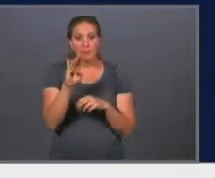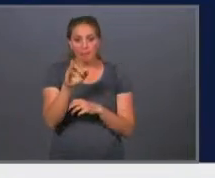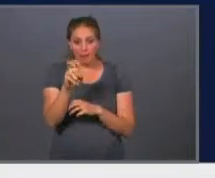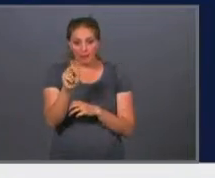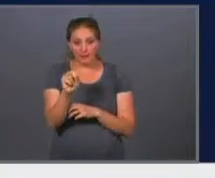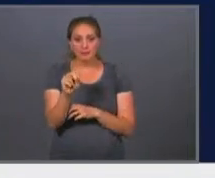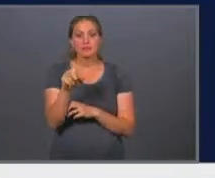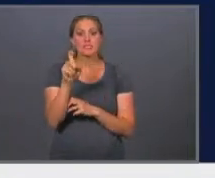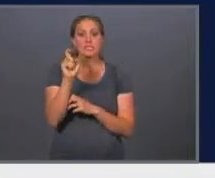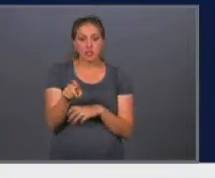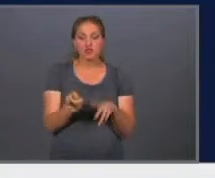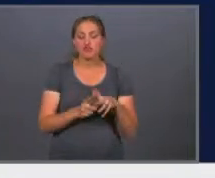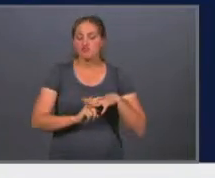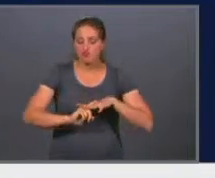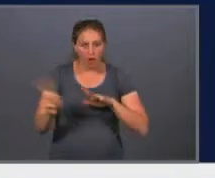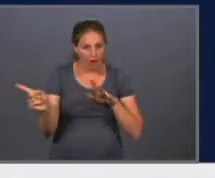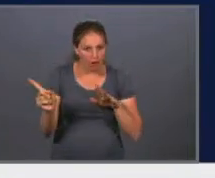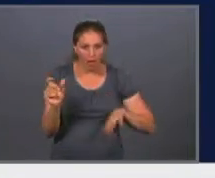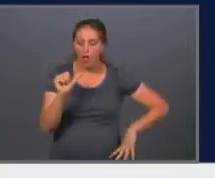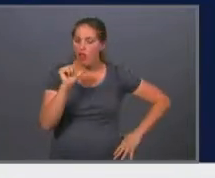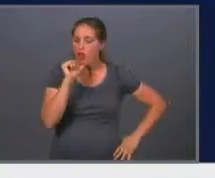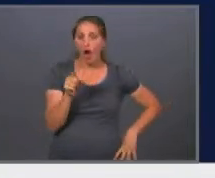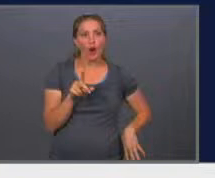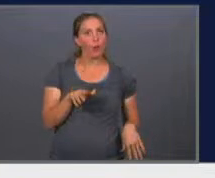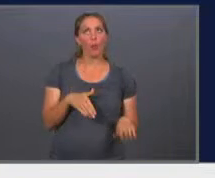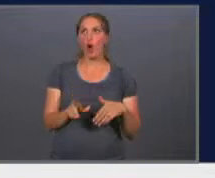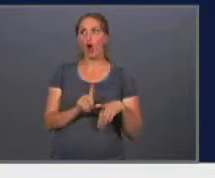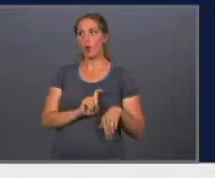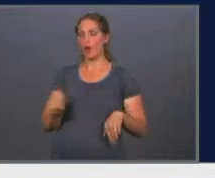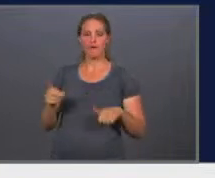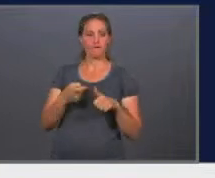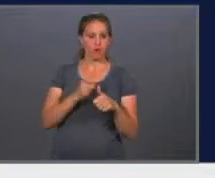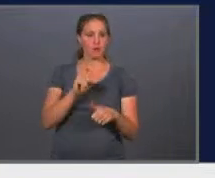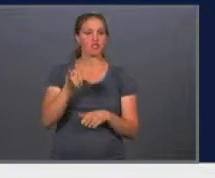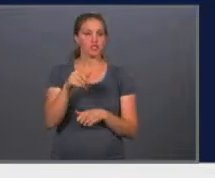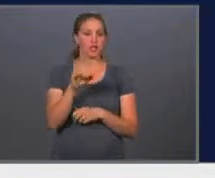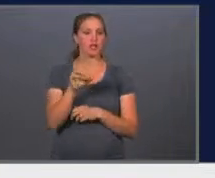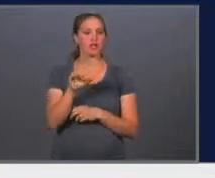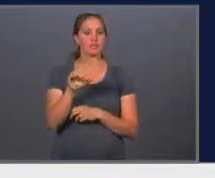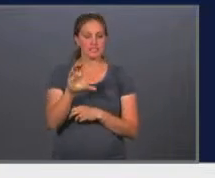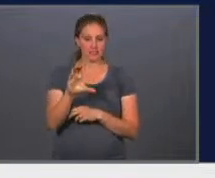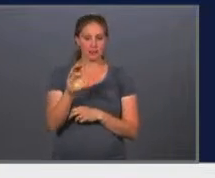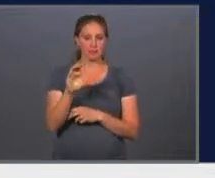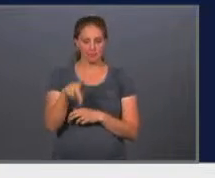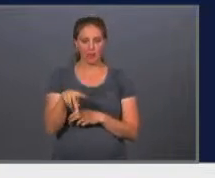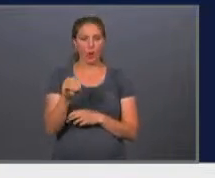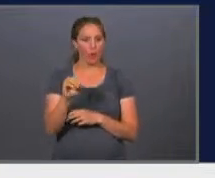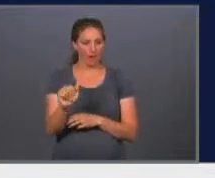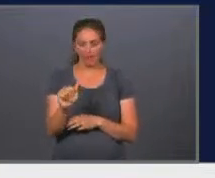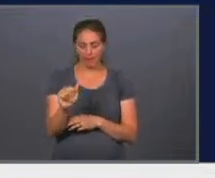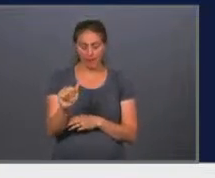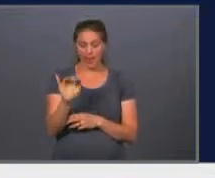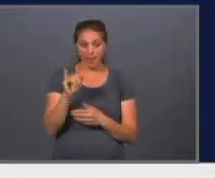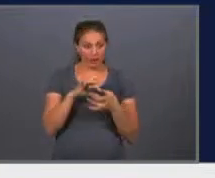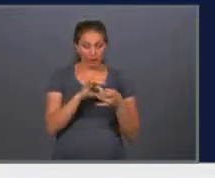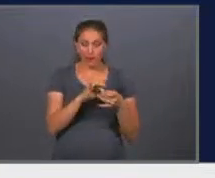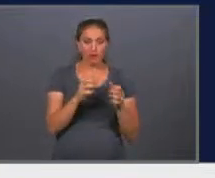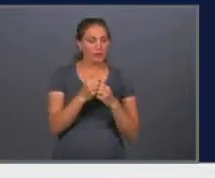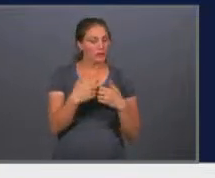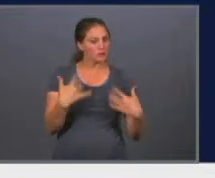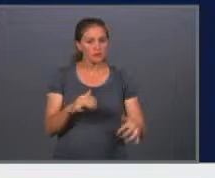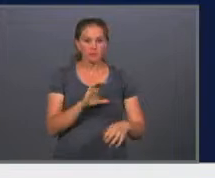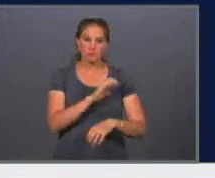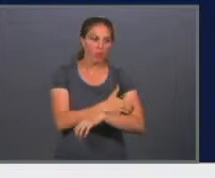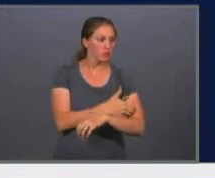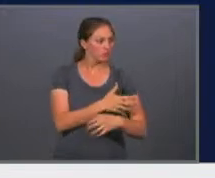run and not even walk away from the JCPOA. This agreement with Iran will embolden the Ayatollah, embolden